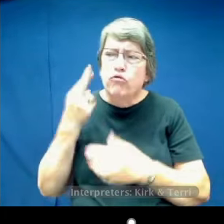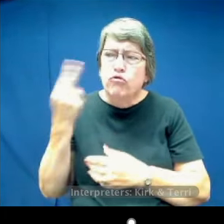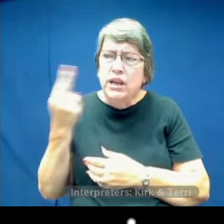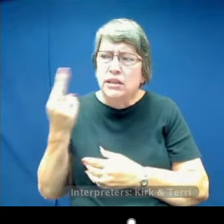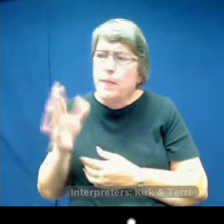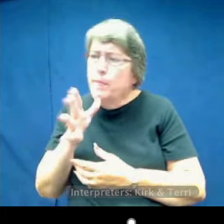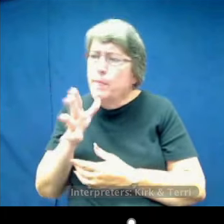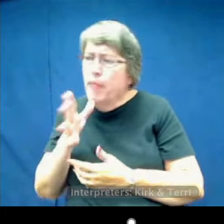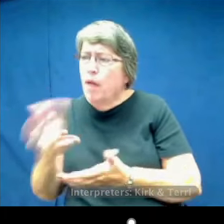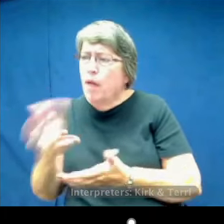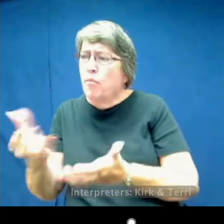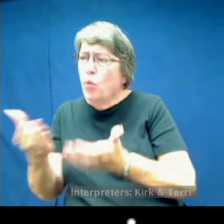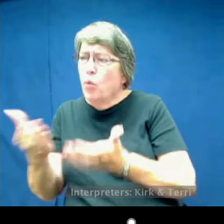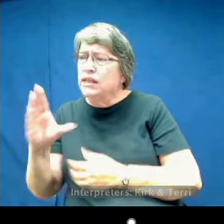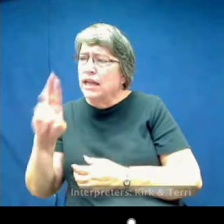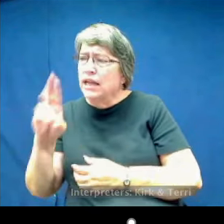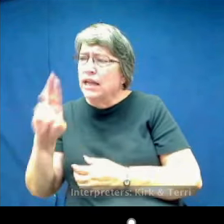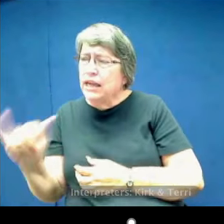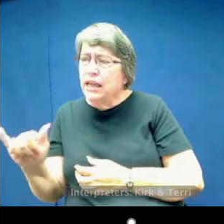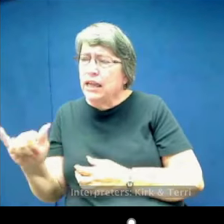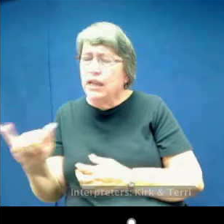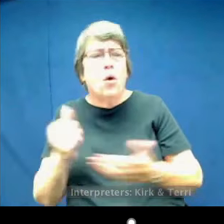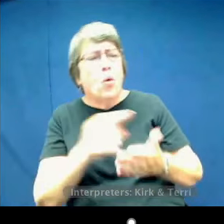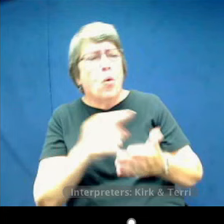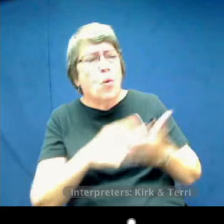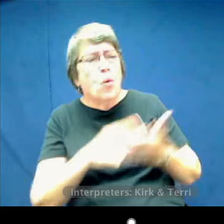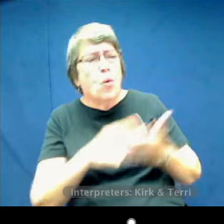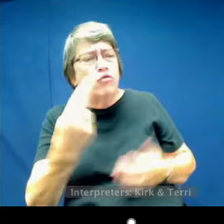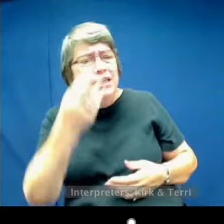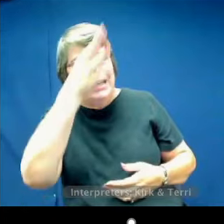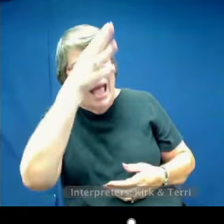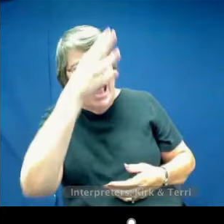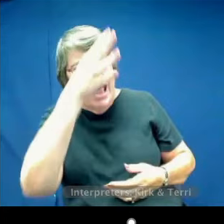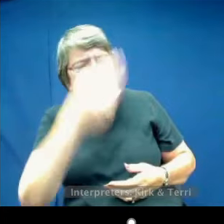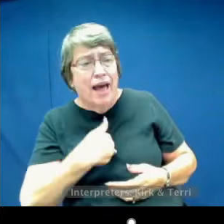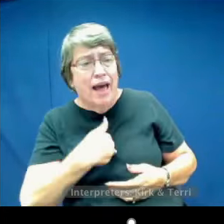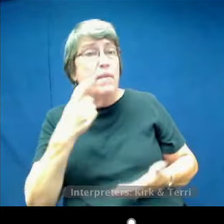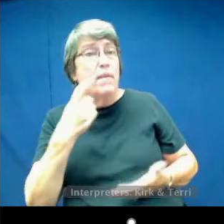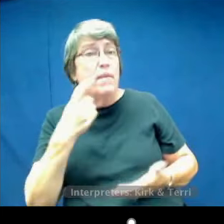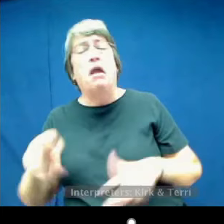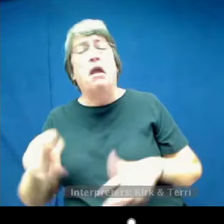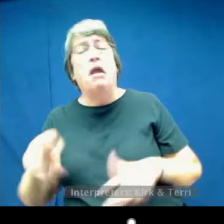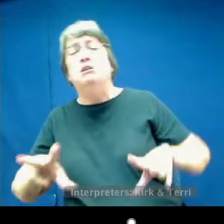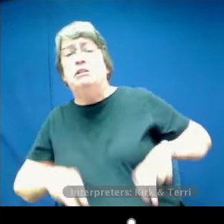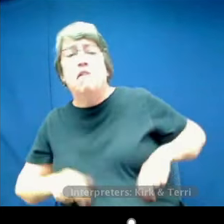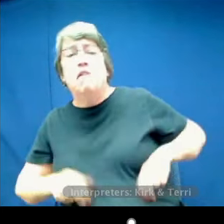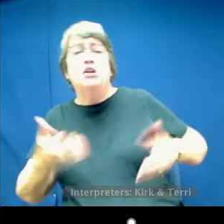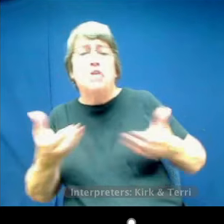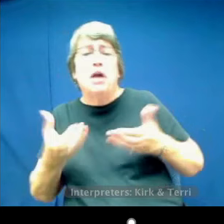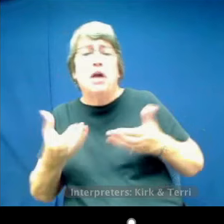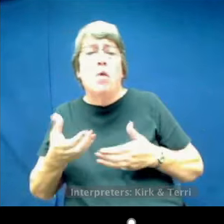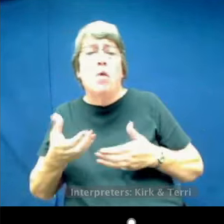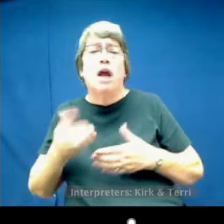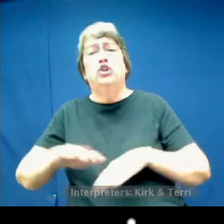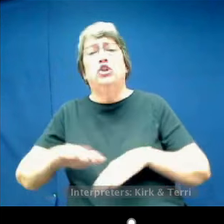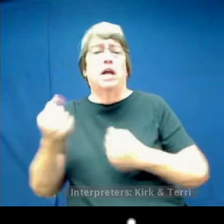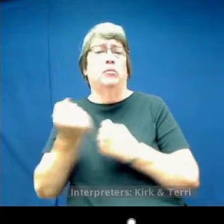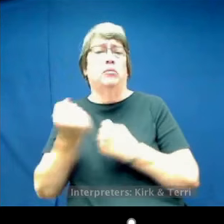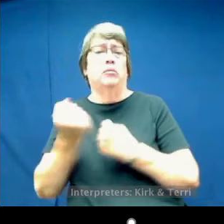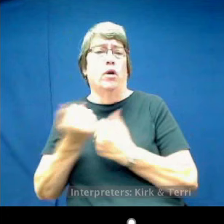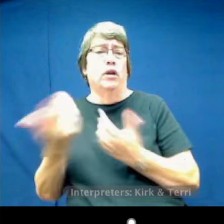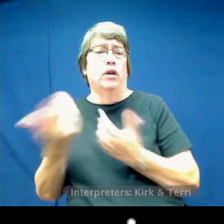When you have custody, you also get paid child support to take care of the child. So sometimes that's a motive for seeking custody. We look